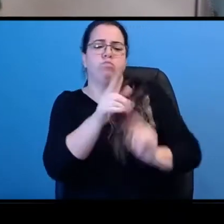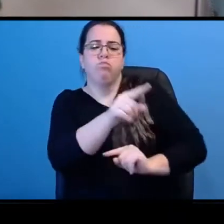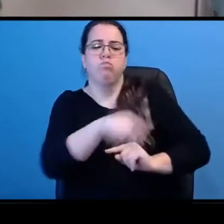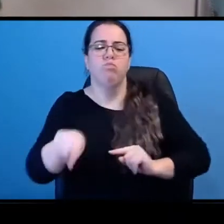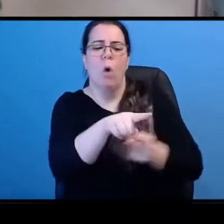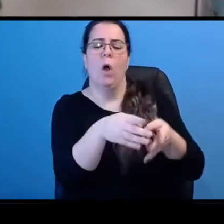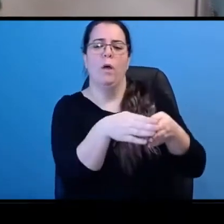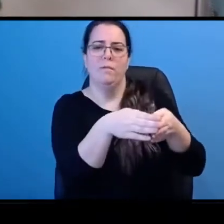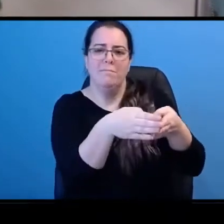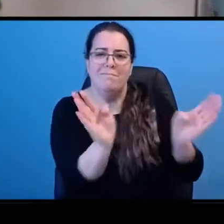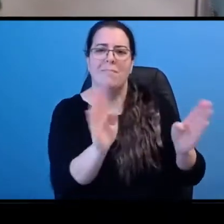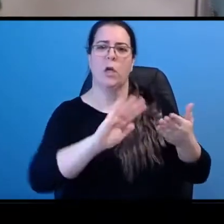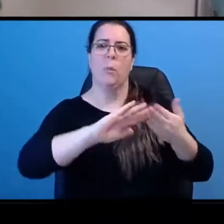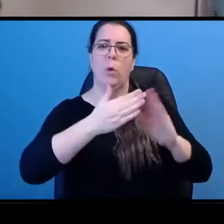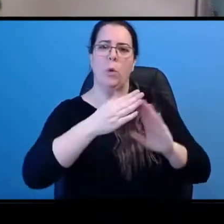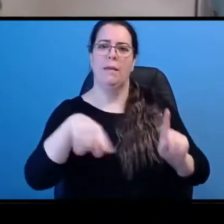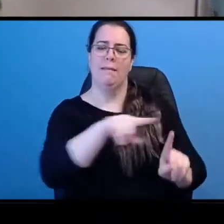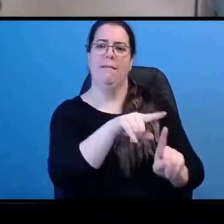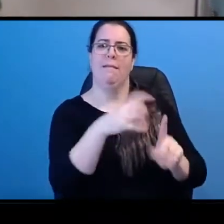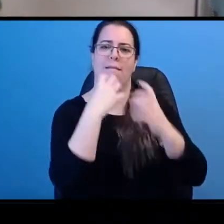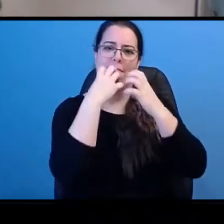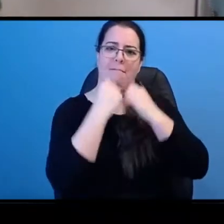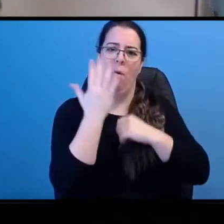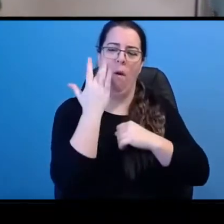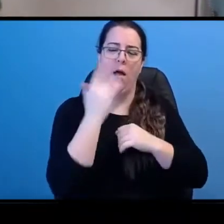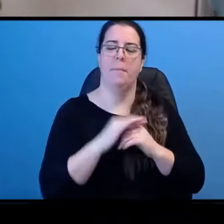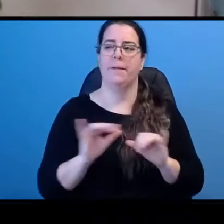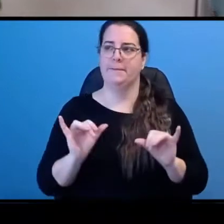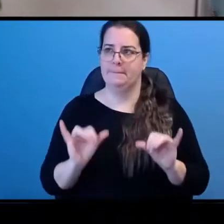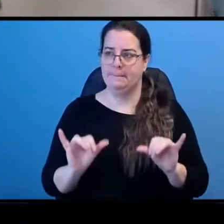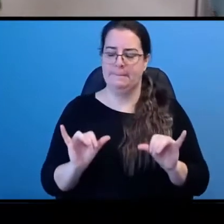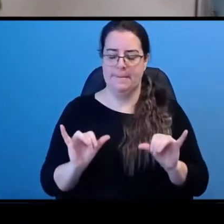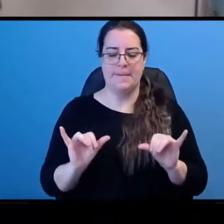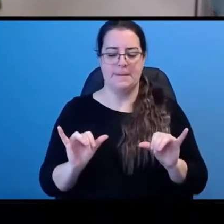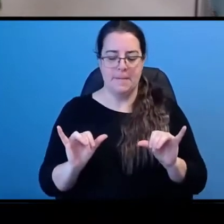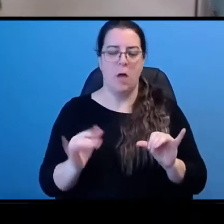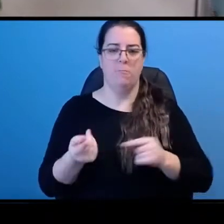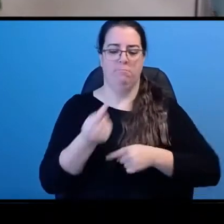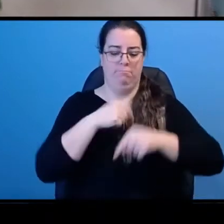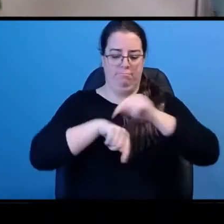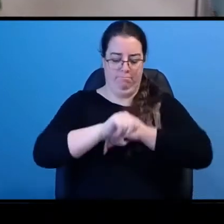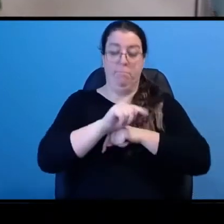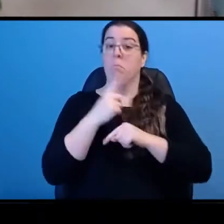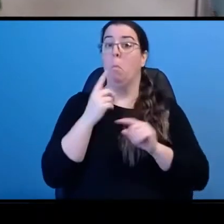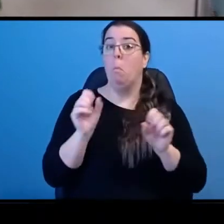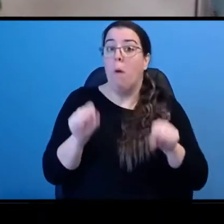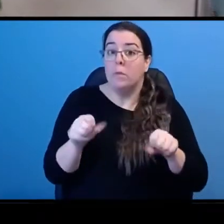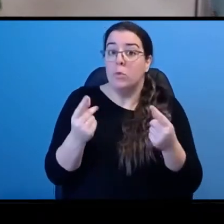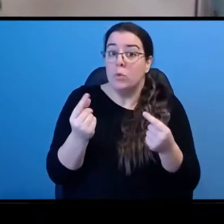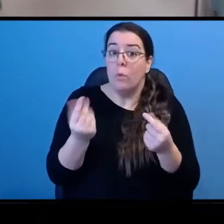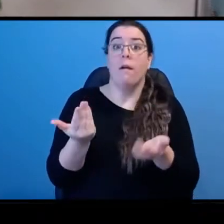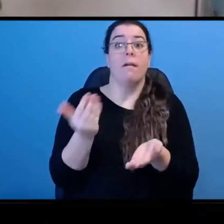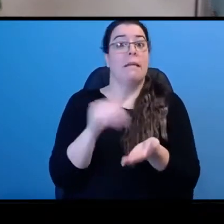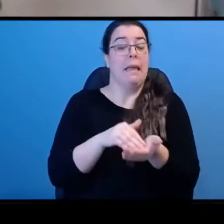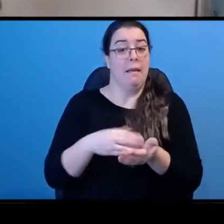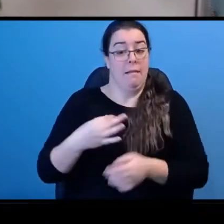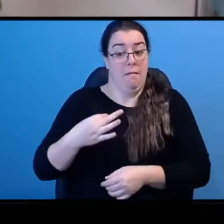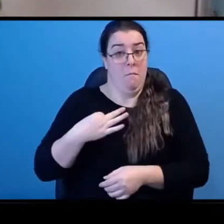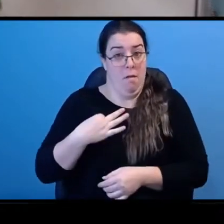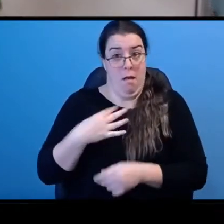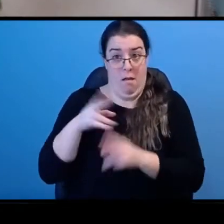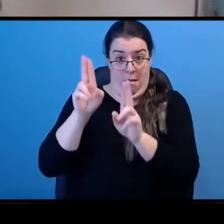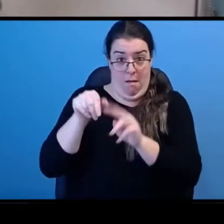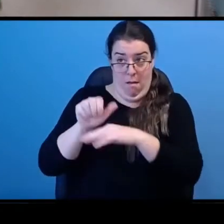So getting that feedback can help you to either rewrite your grant and reapply with the same project and maybe be successful with the changes that